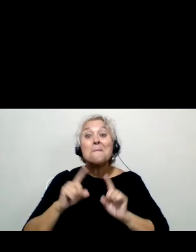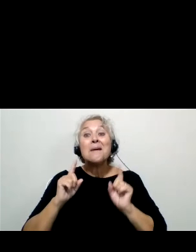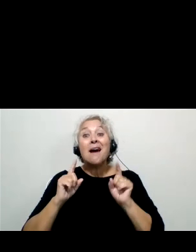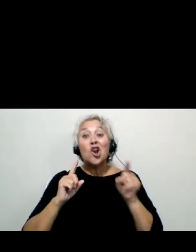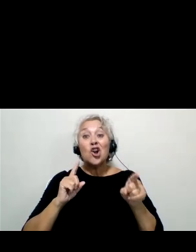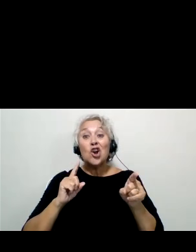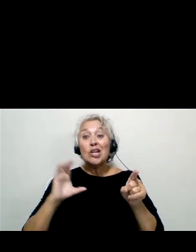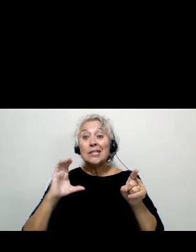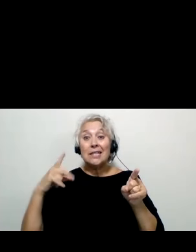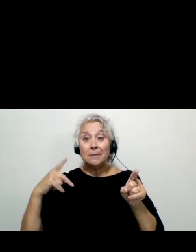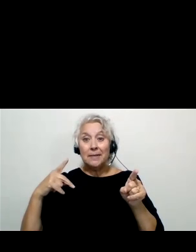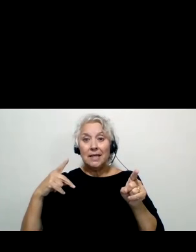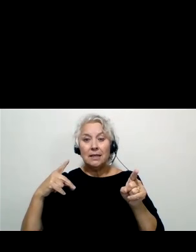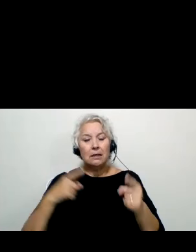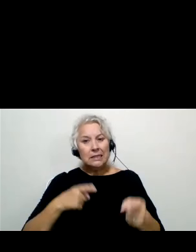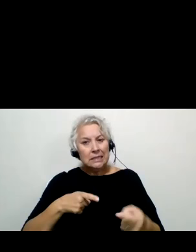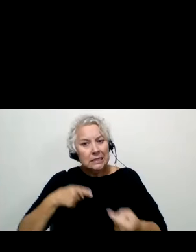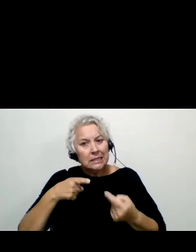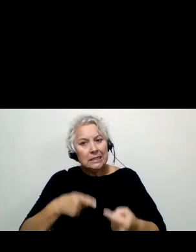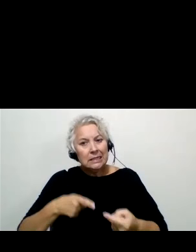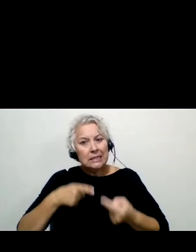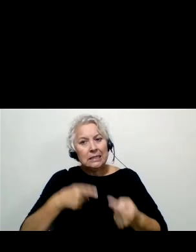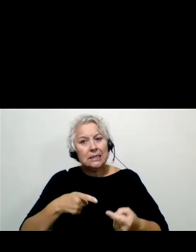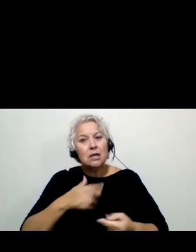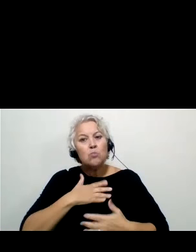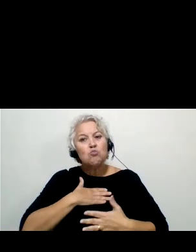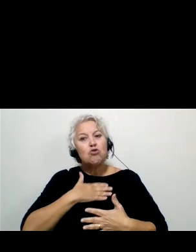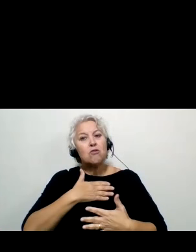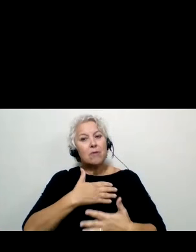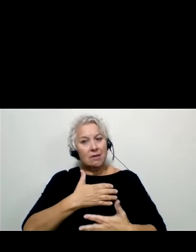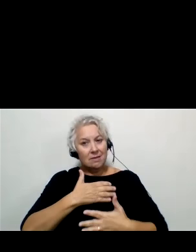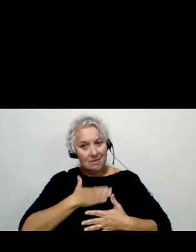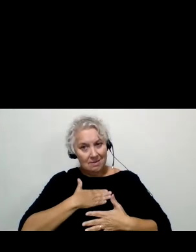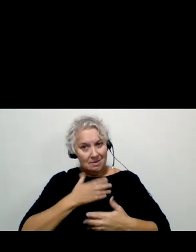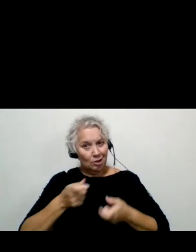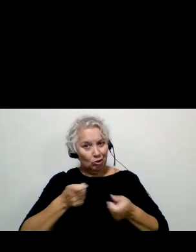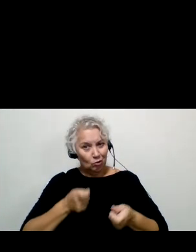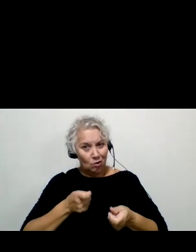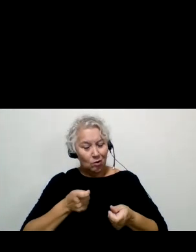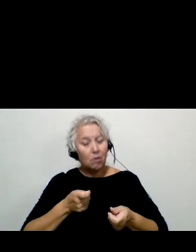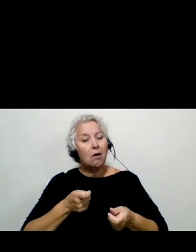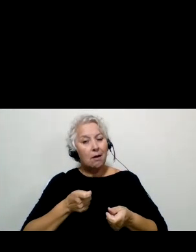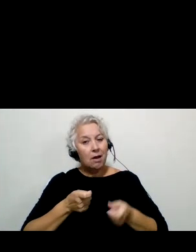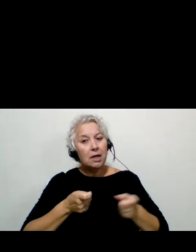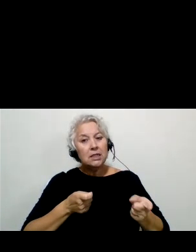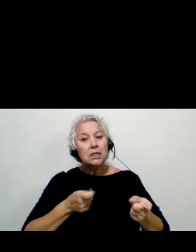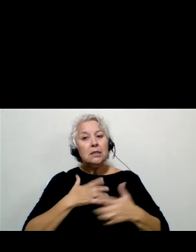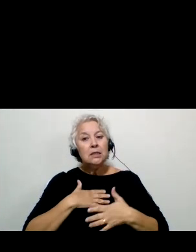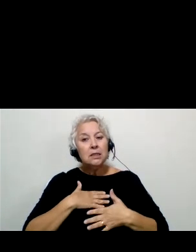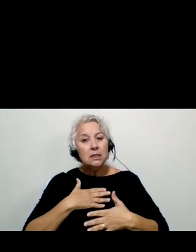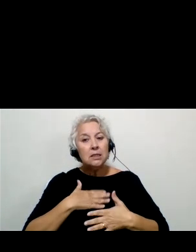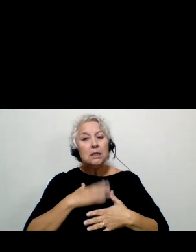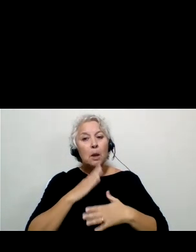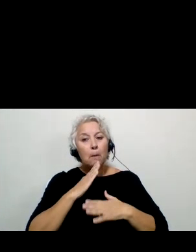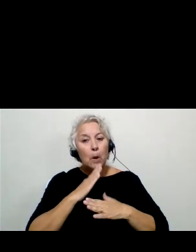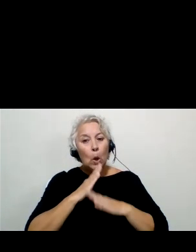her cerebral palsy, she had difficulties with her breath control. And so she spoke very